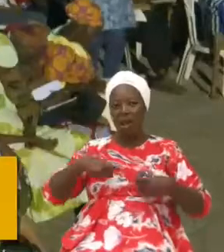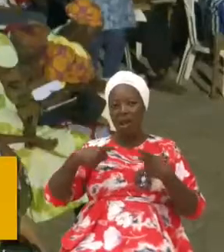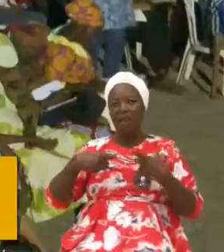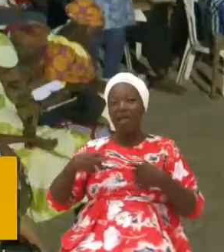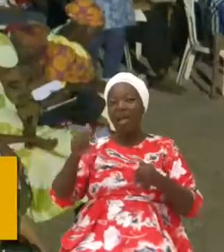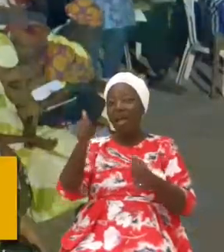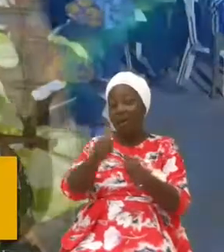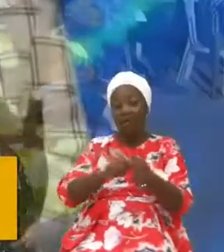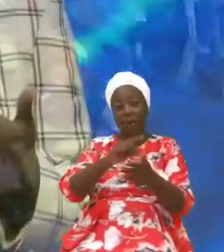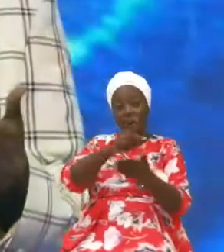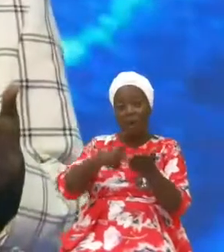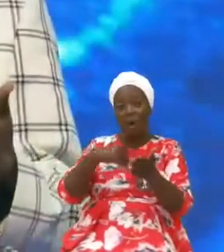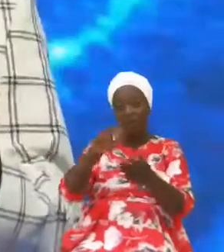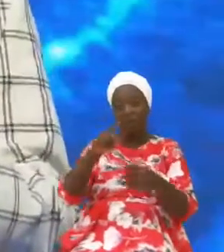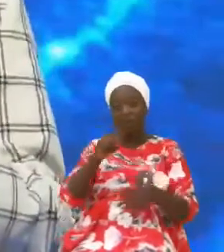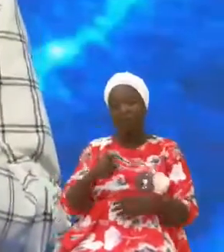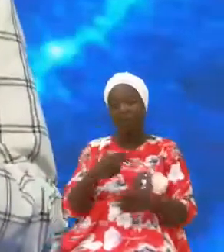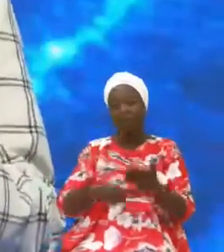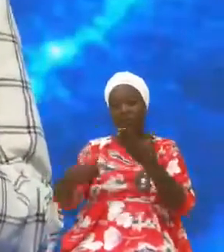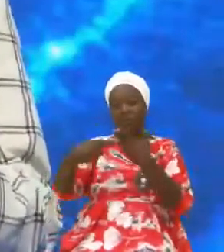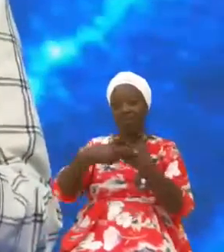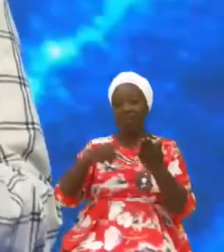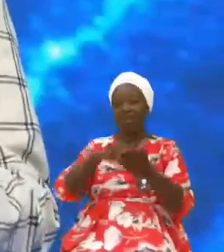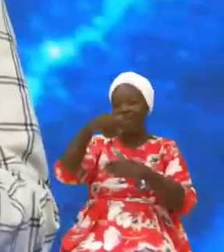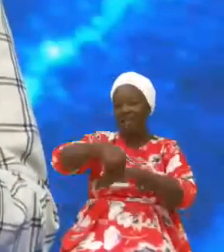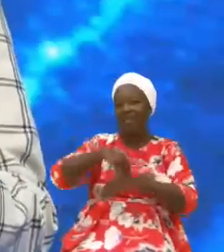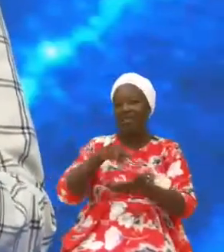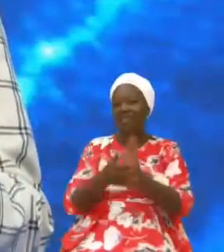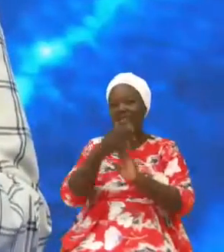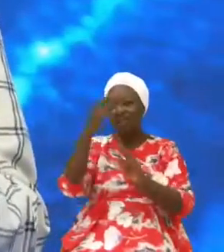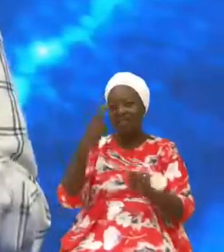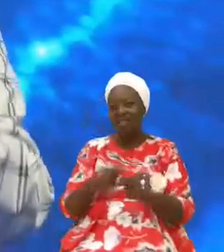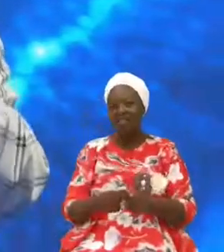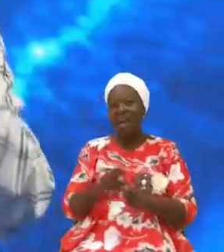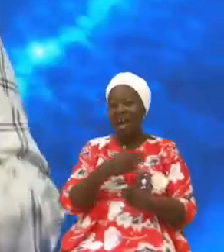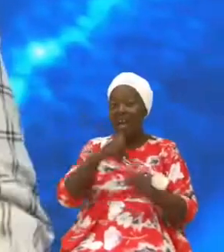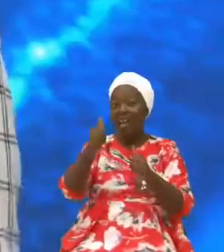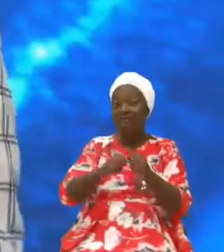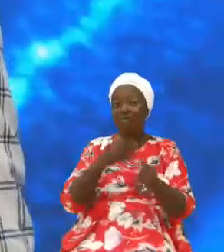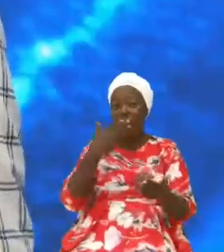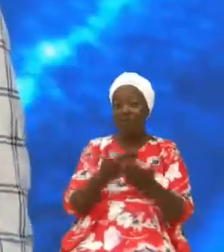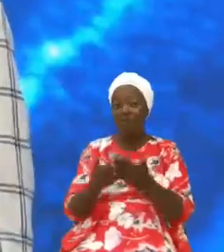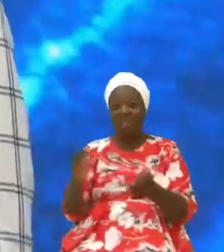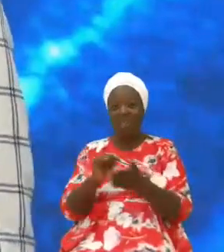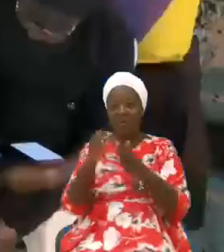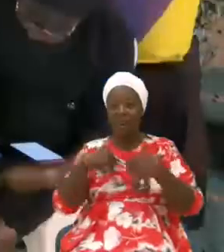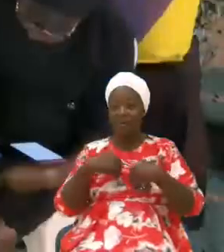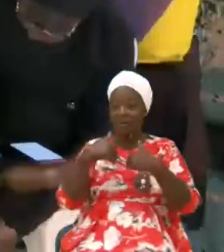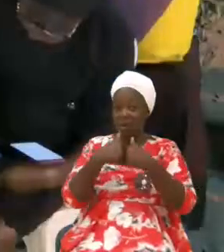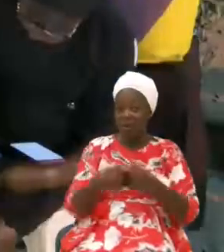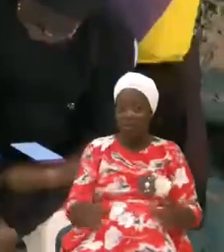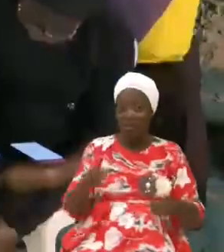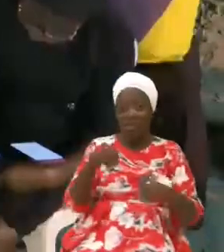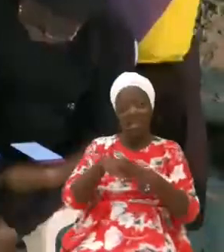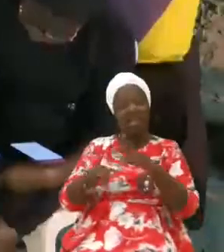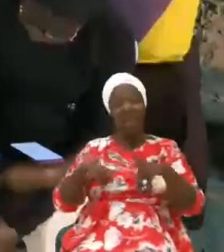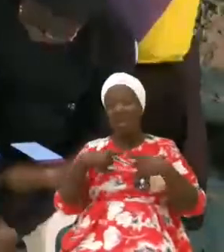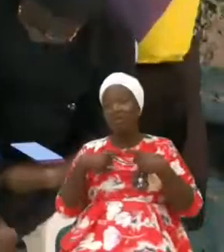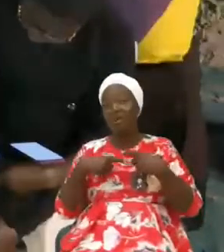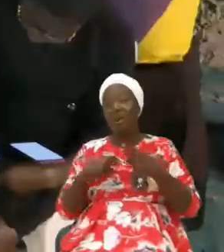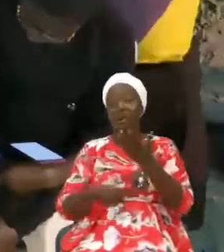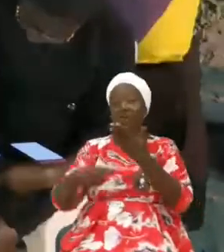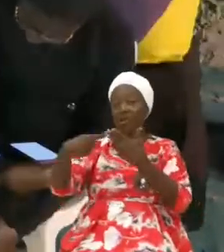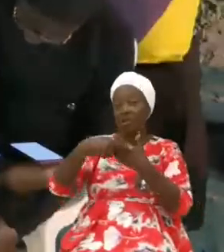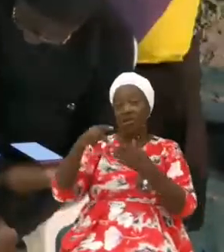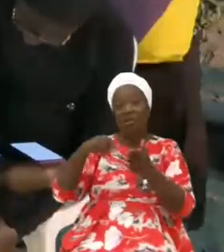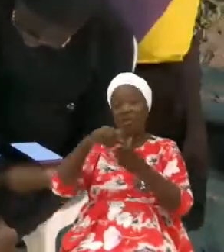your spirit, your life, every part of you. Restoration tonight. And every good thing you